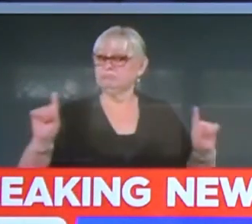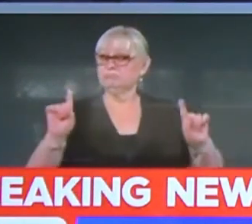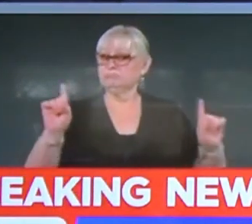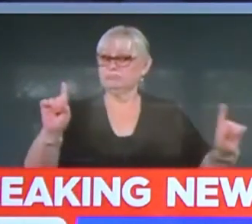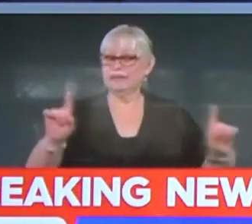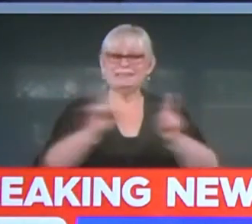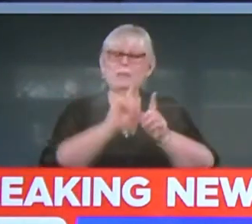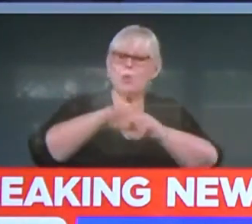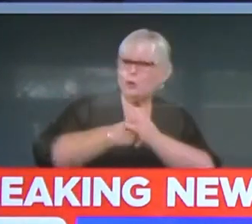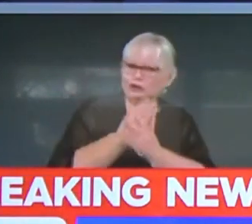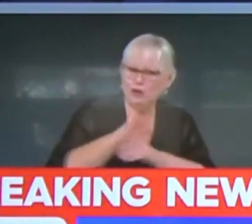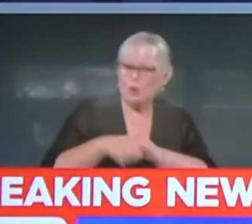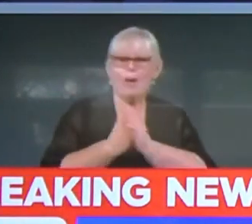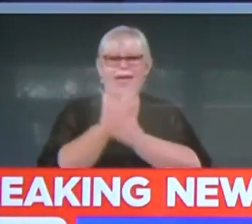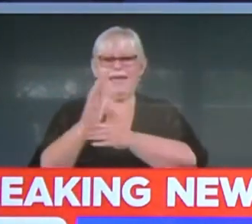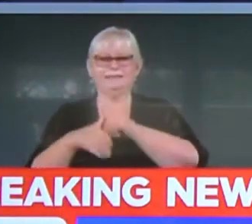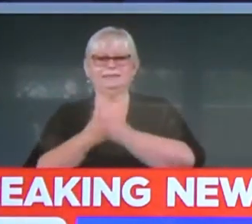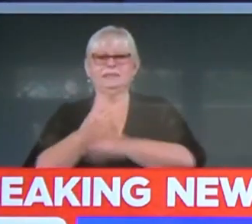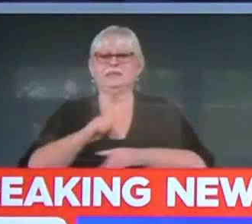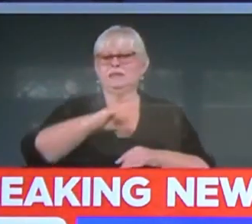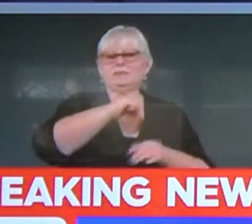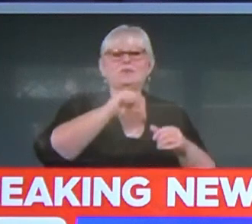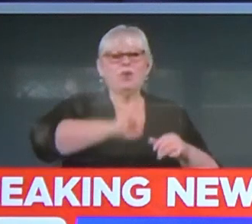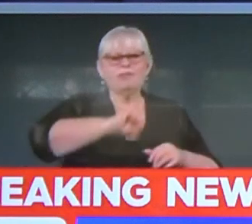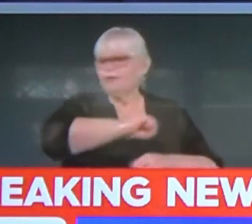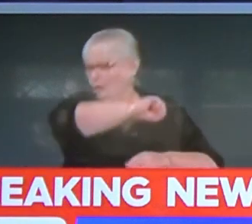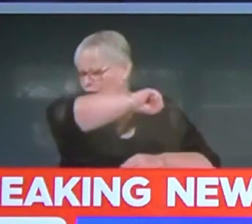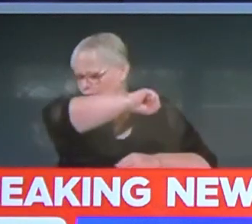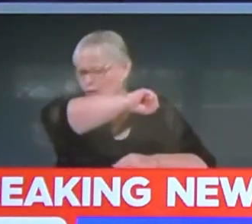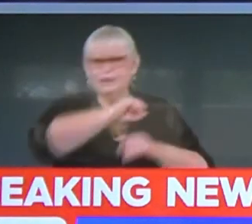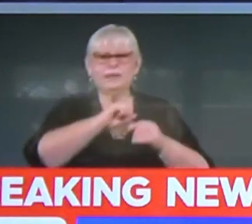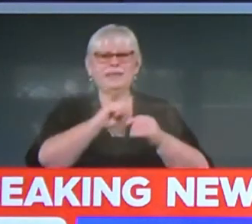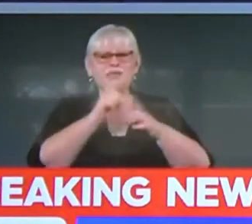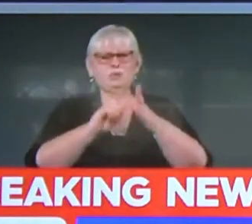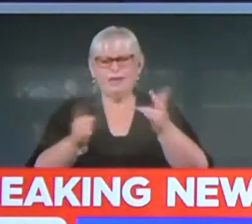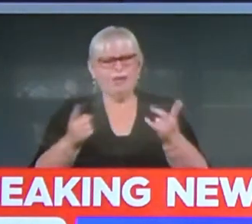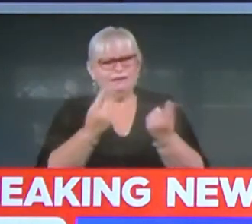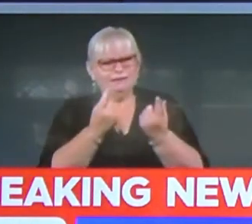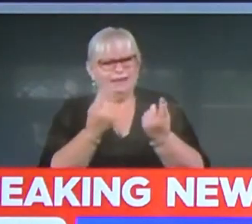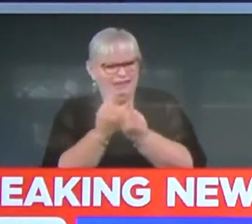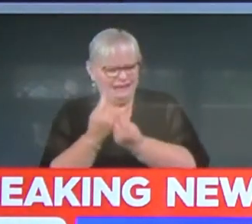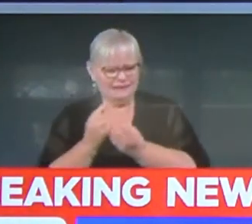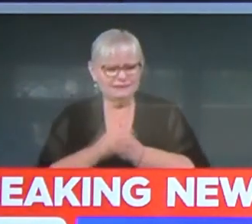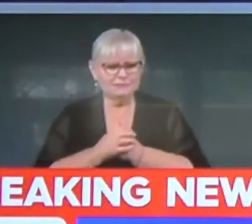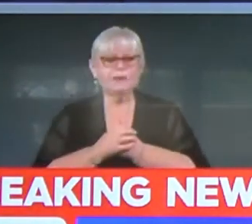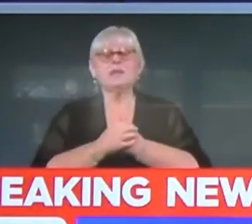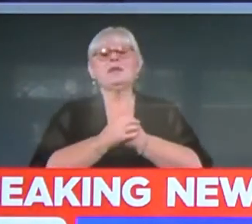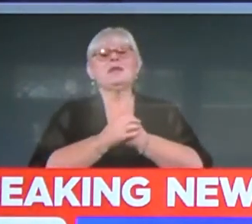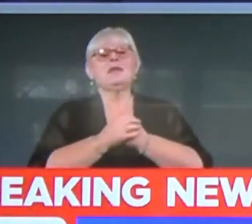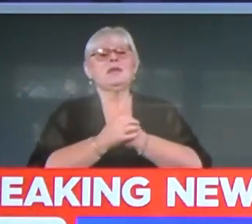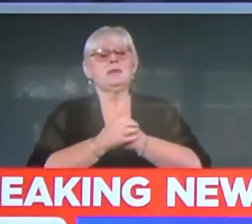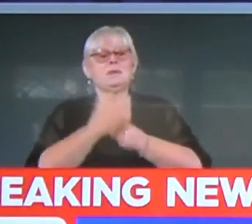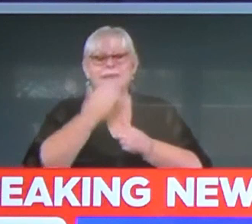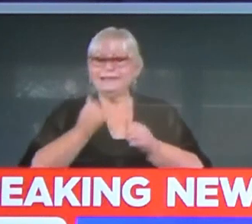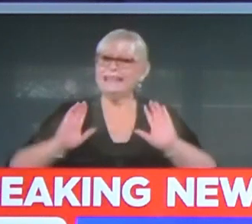like washing your hands and coughing into your elbow and doing those straightforward things. And that is